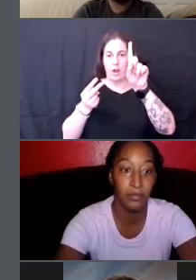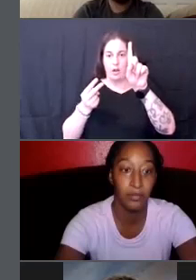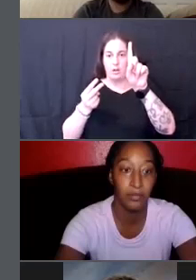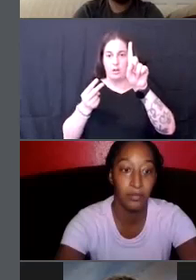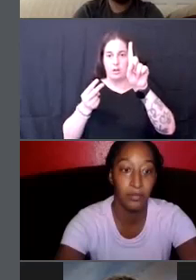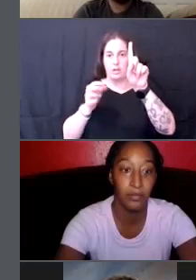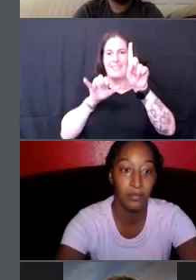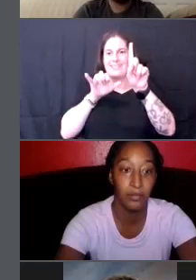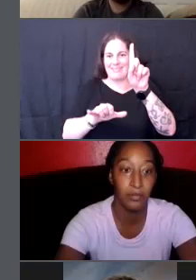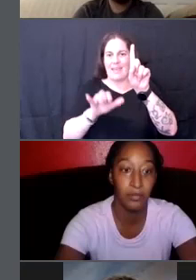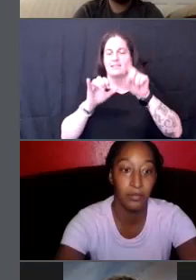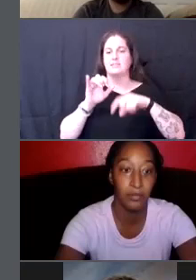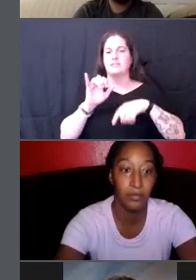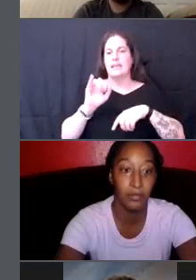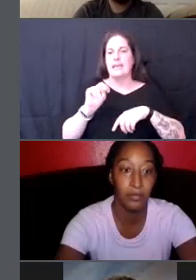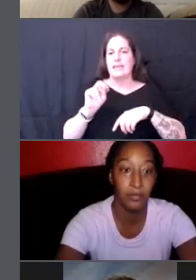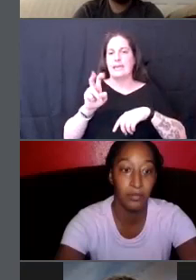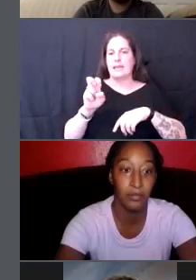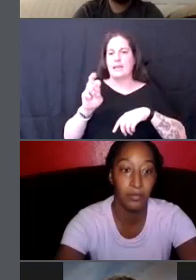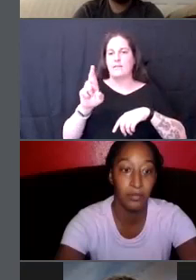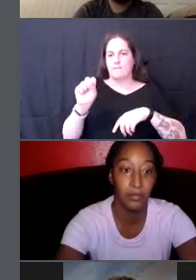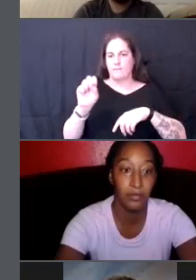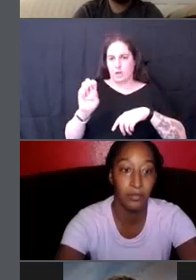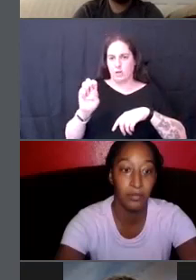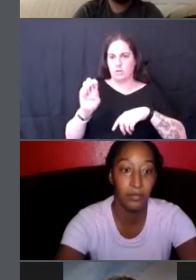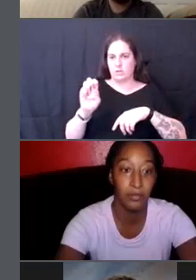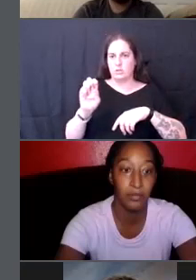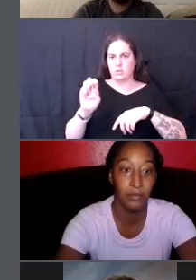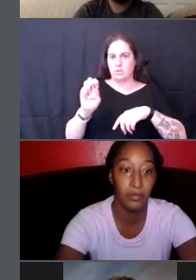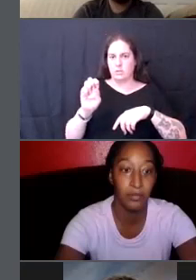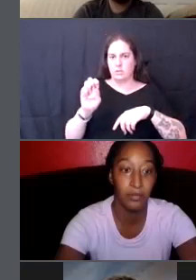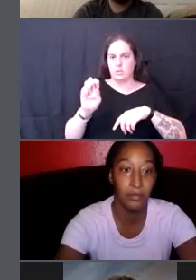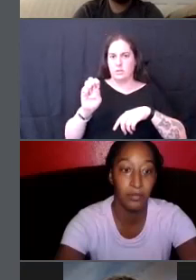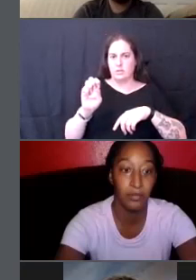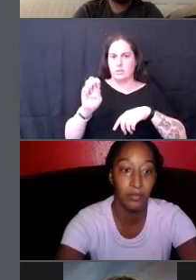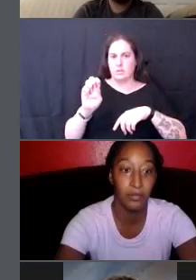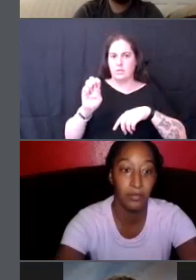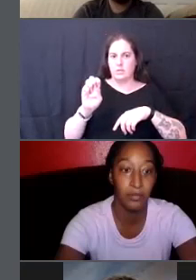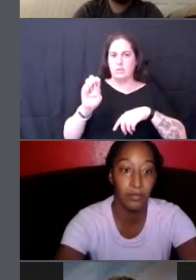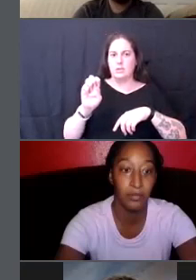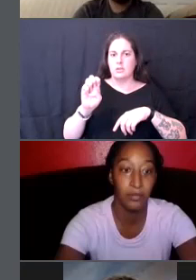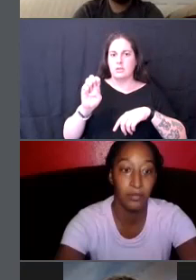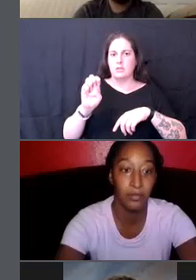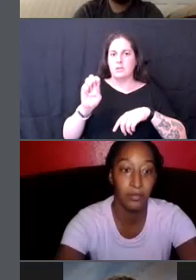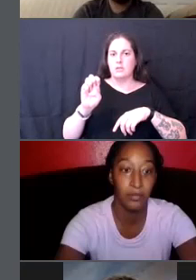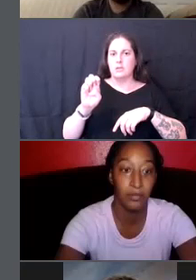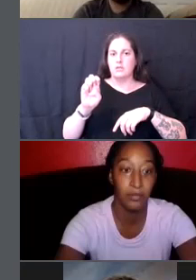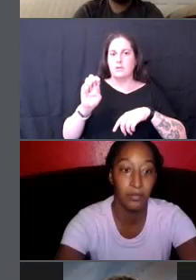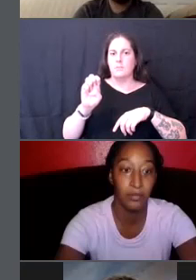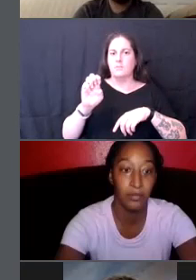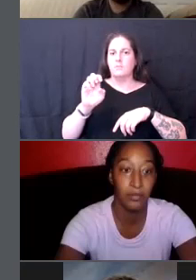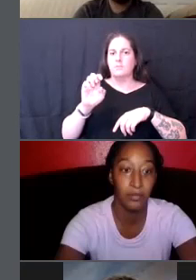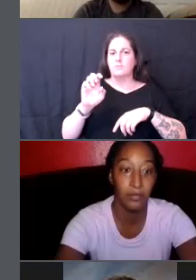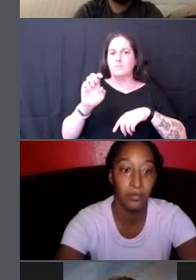between objects is directly proportional to the product of the masses, but inversely